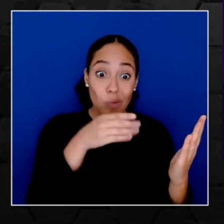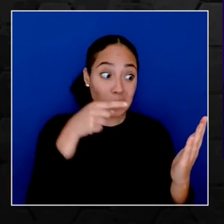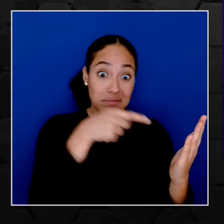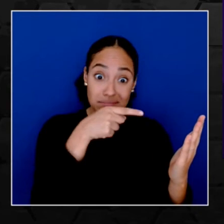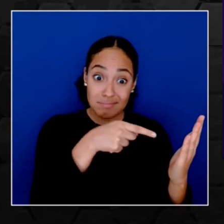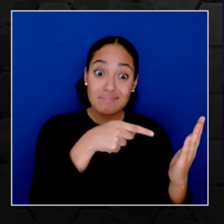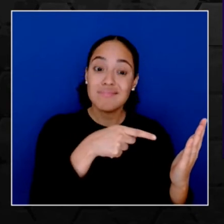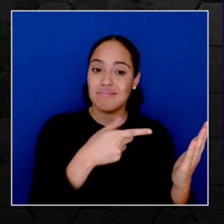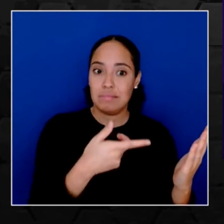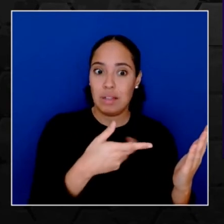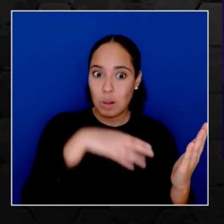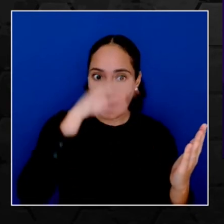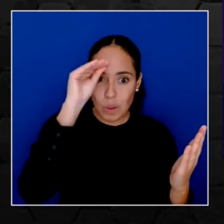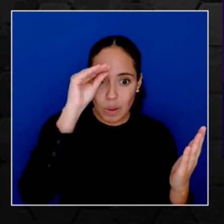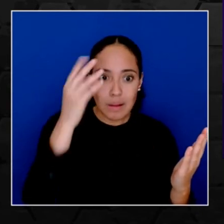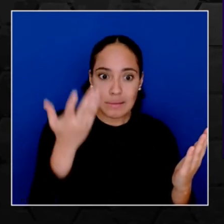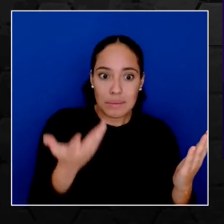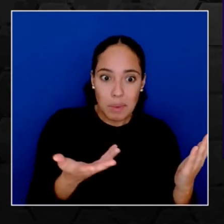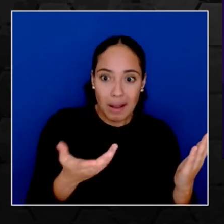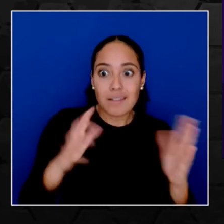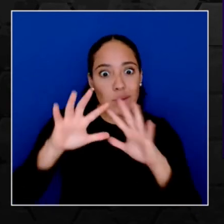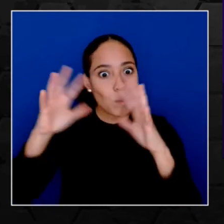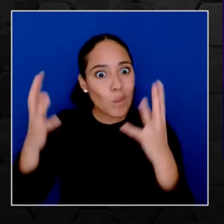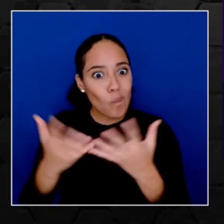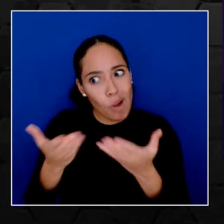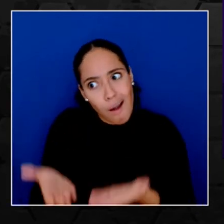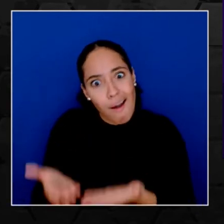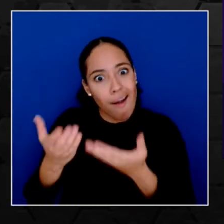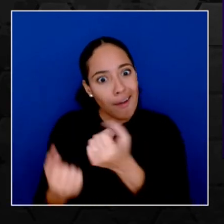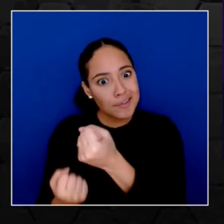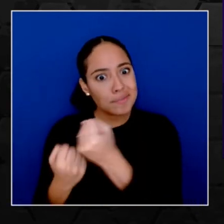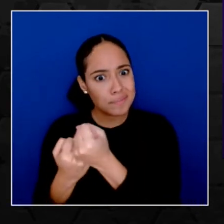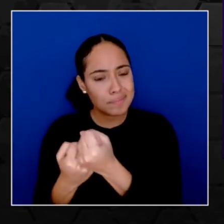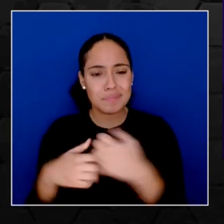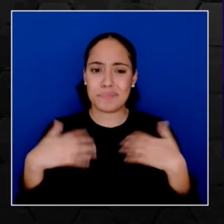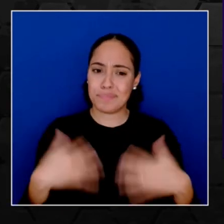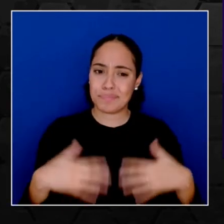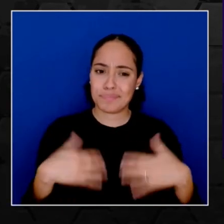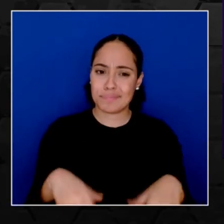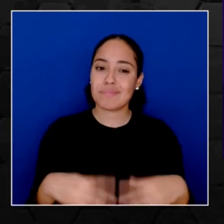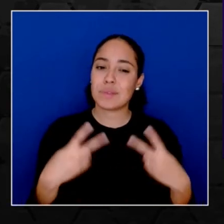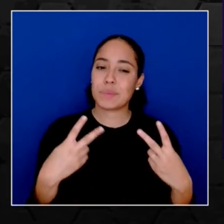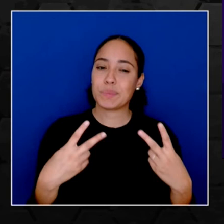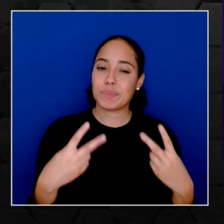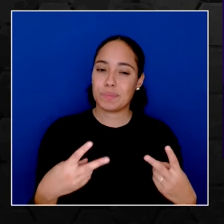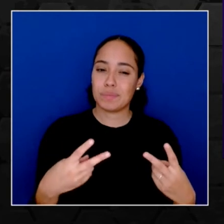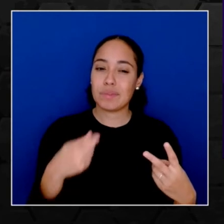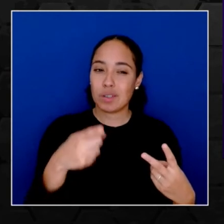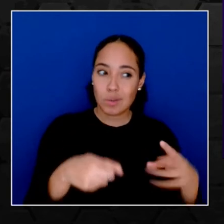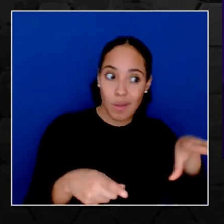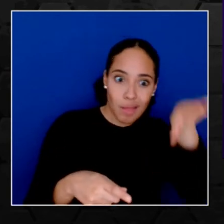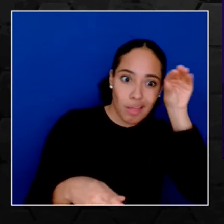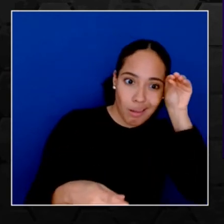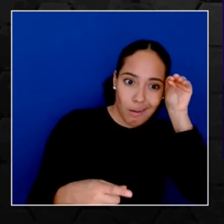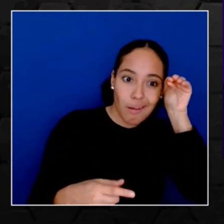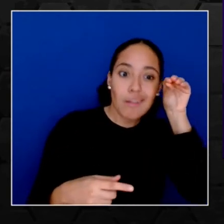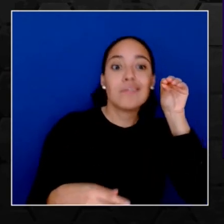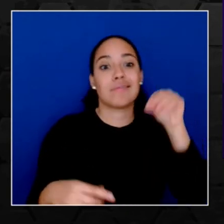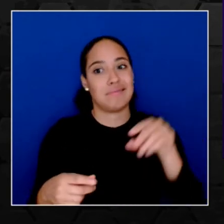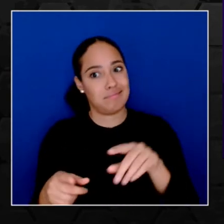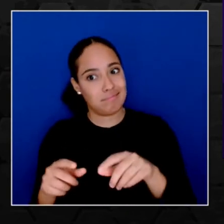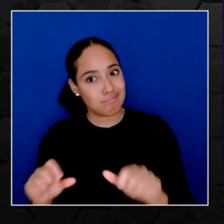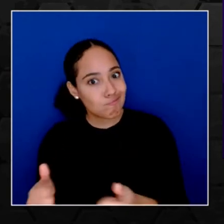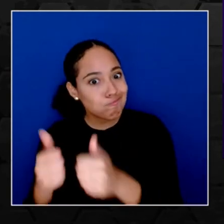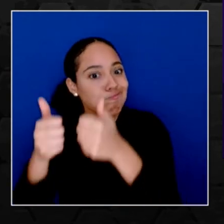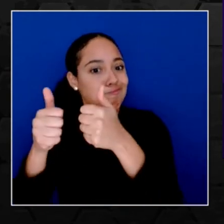basically doing a social value kind of stuff, and that's really important nowadays. If you can learn, because it's also increasing your skills, and that's a